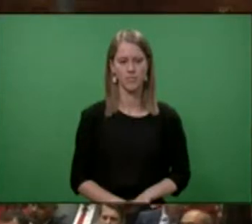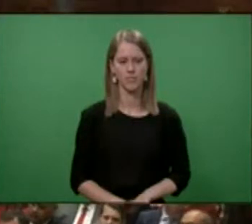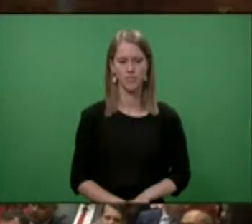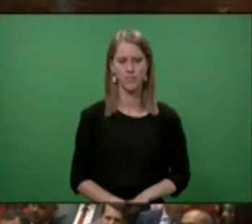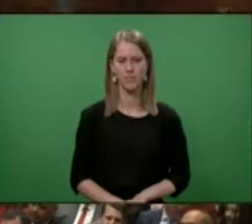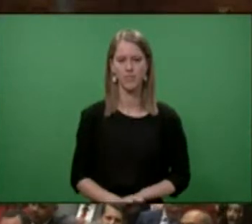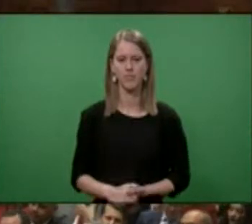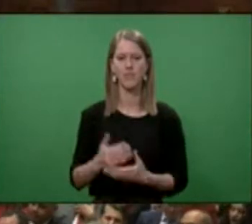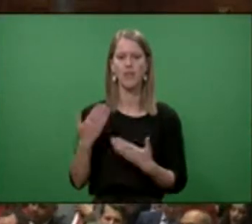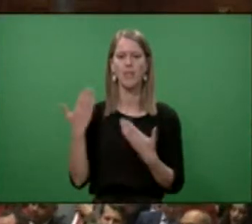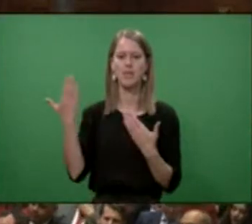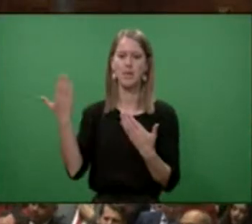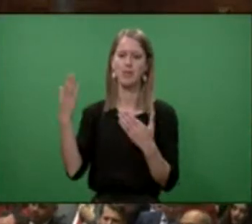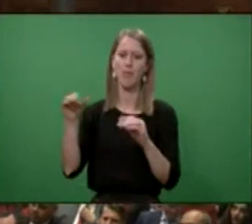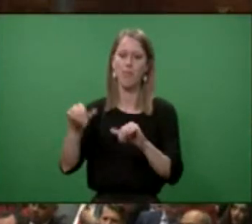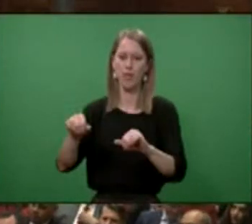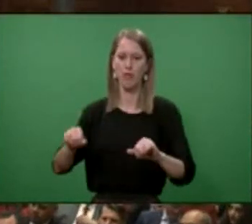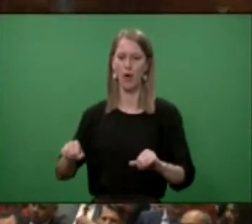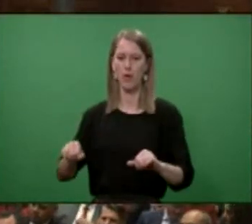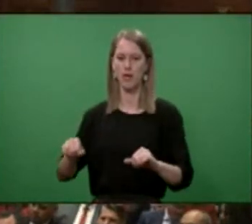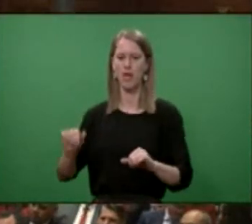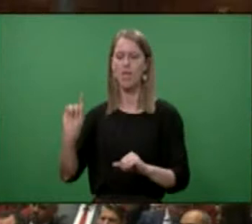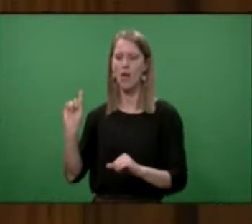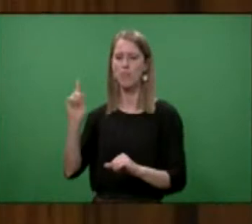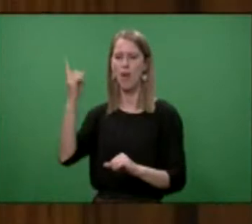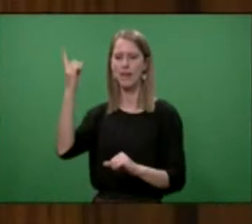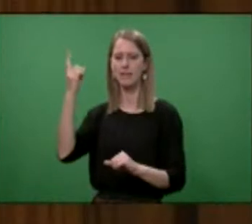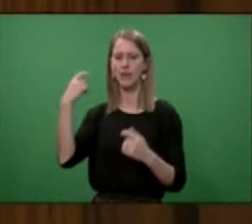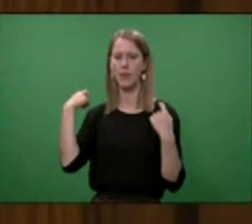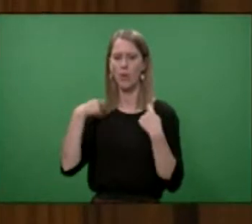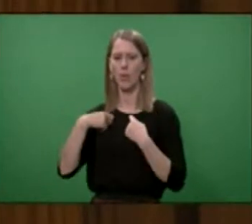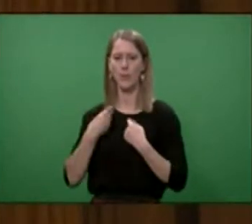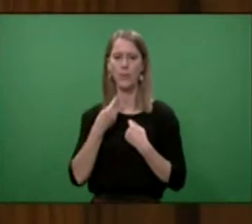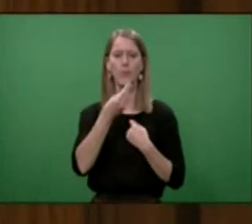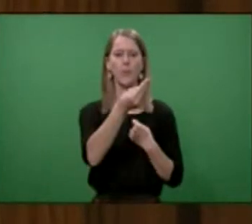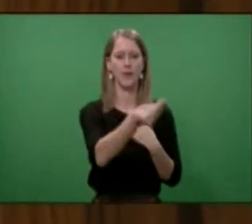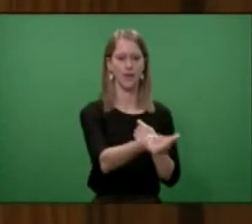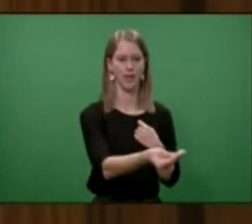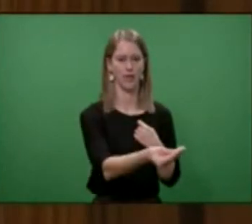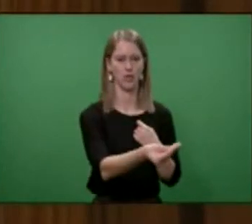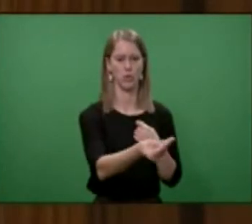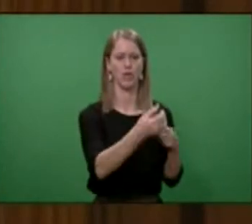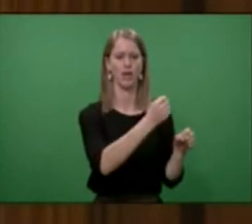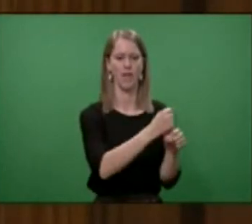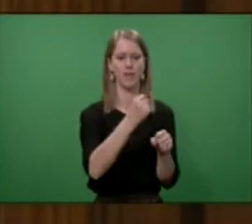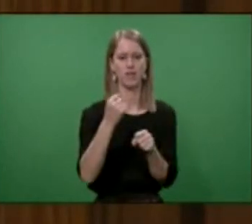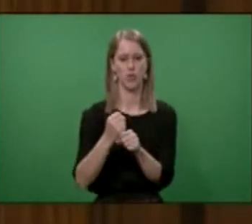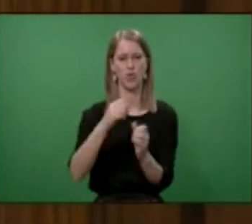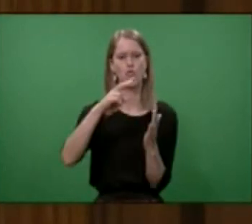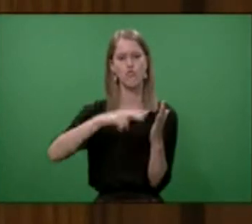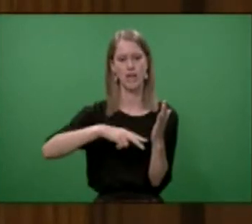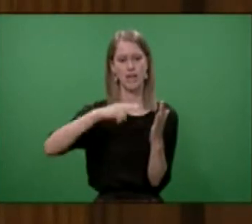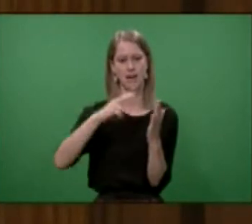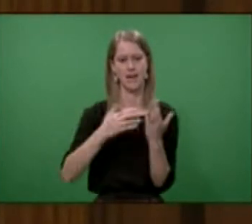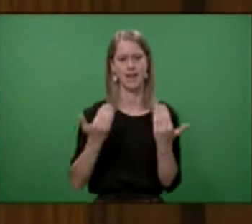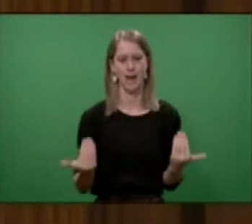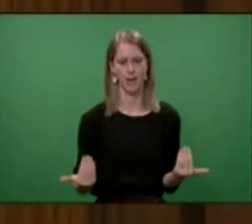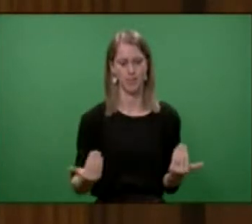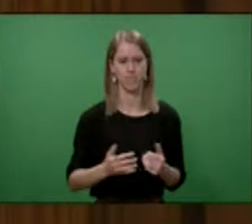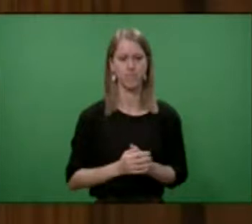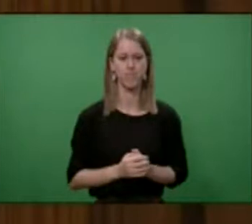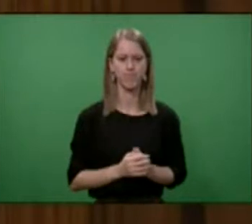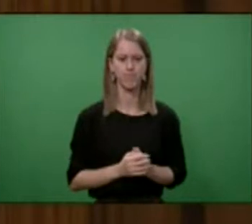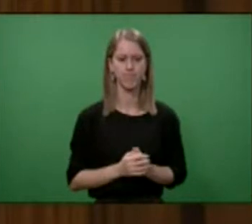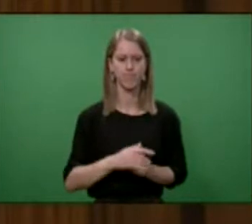speech from the throne has been presented by the Prime Minister, Rang Korowai. E aku hoa I te ara o te whai. Kia kotahi tā